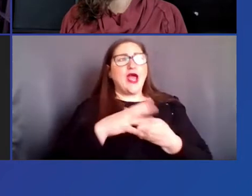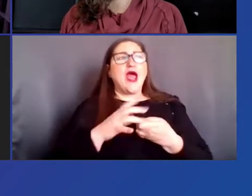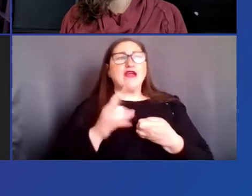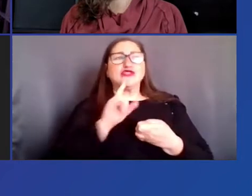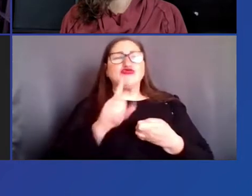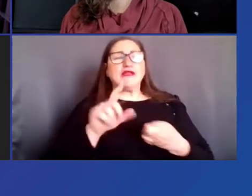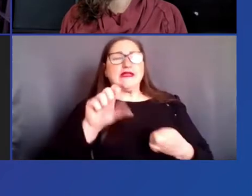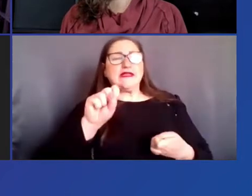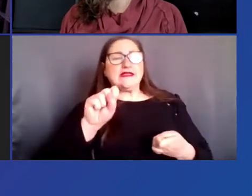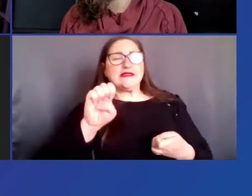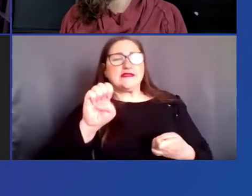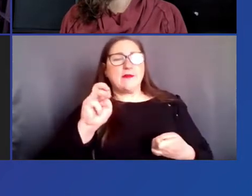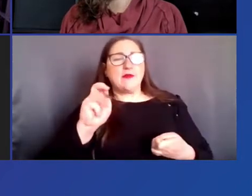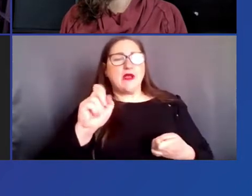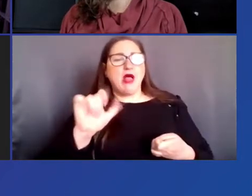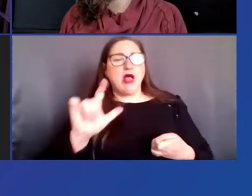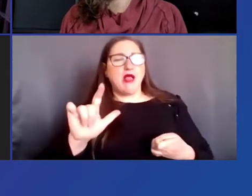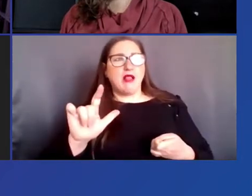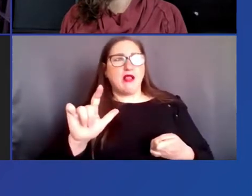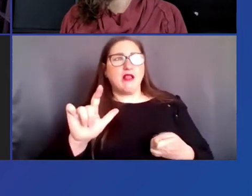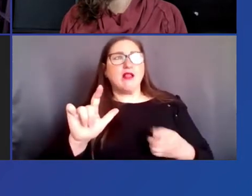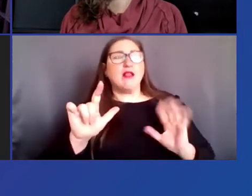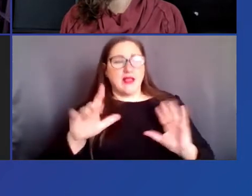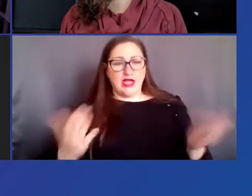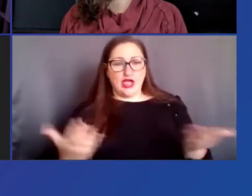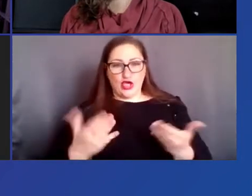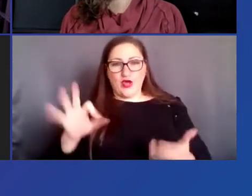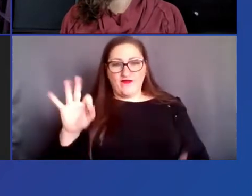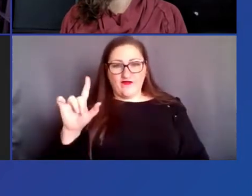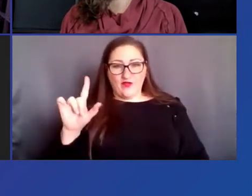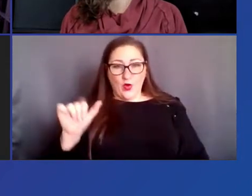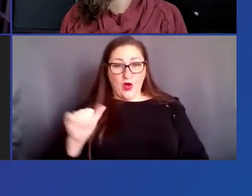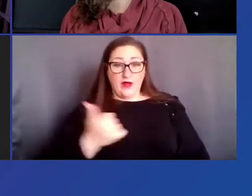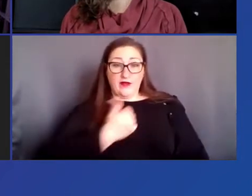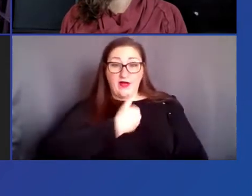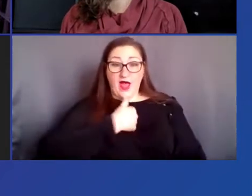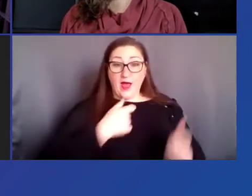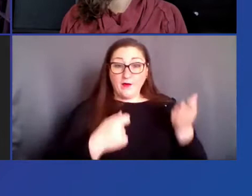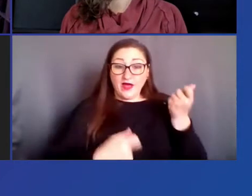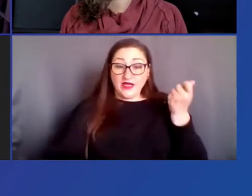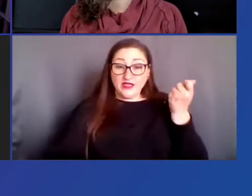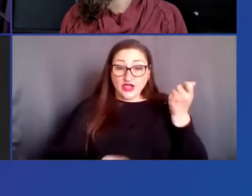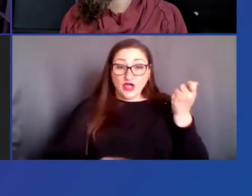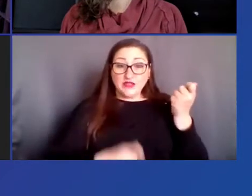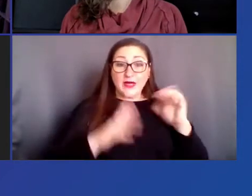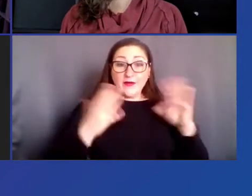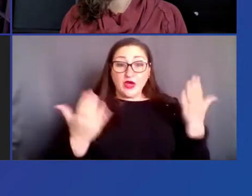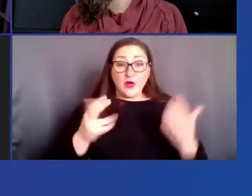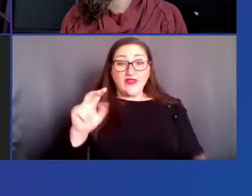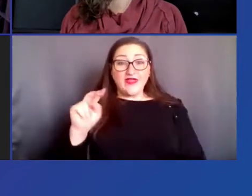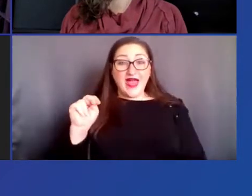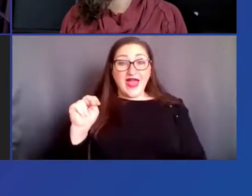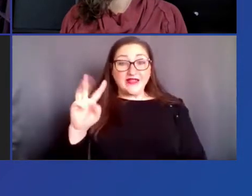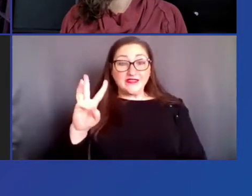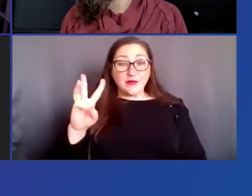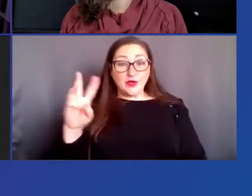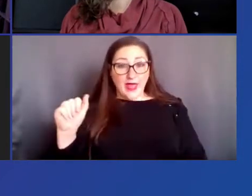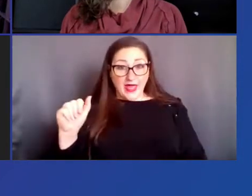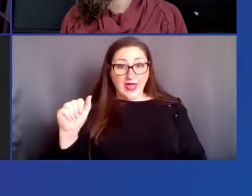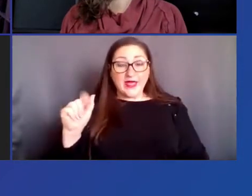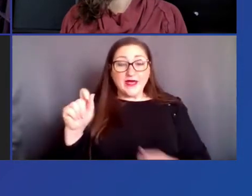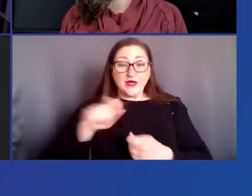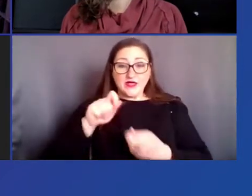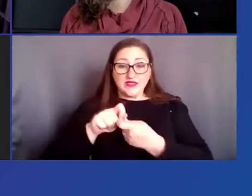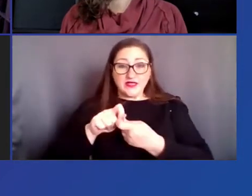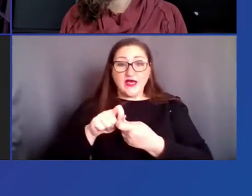from. I'm a guitarist, and I'm here with MWA, which is the Music Workers Alliance. Oh,